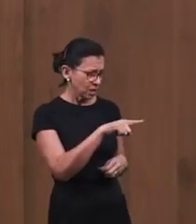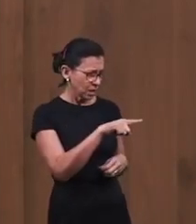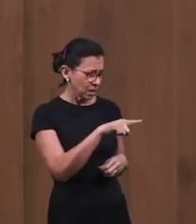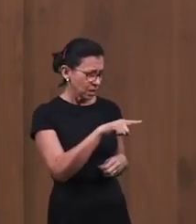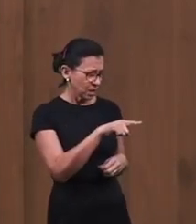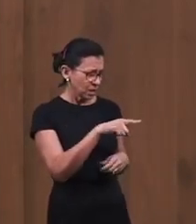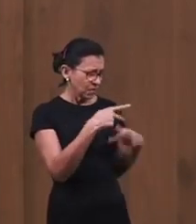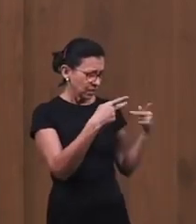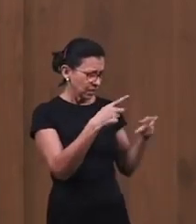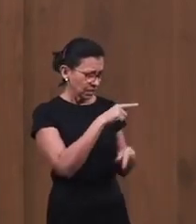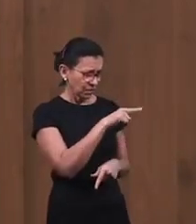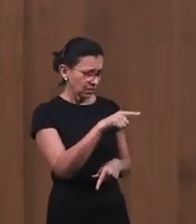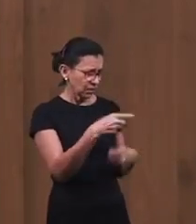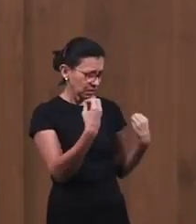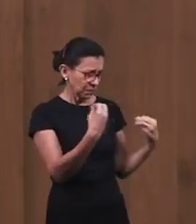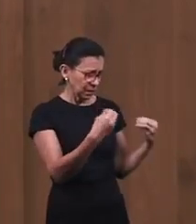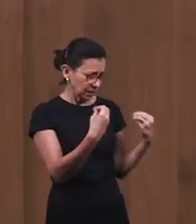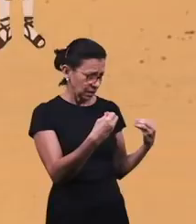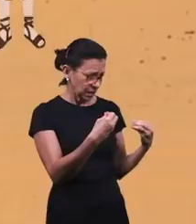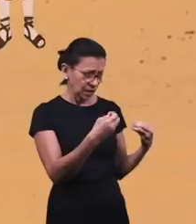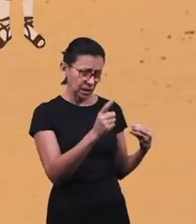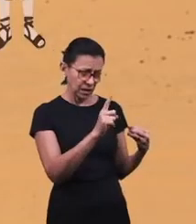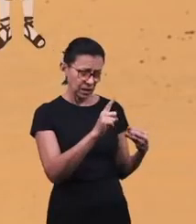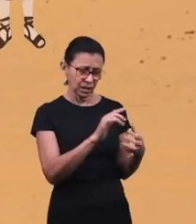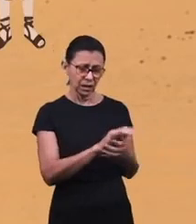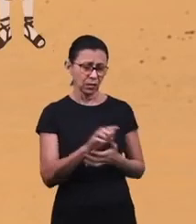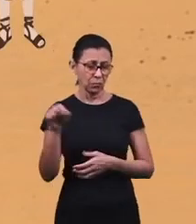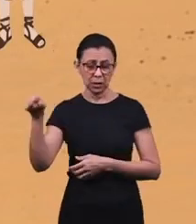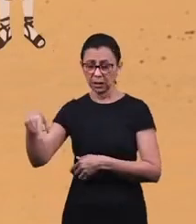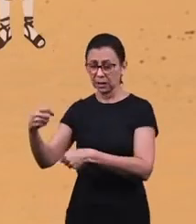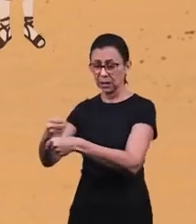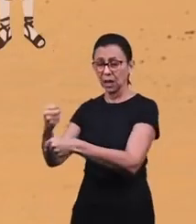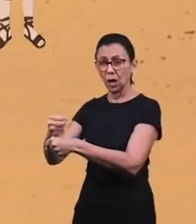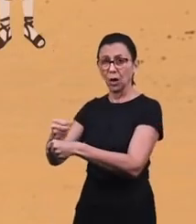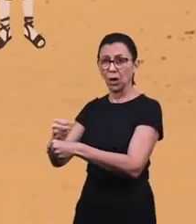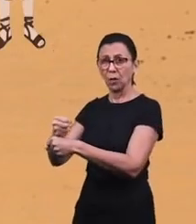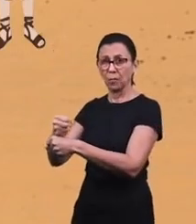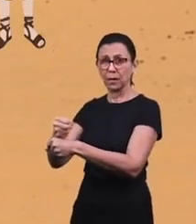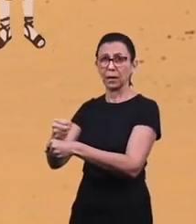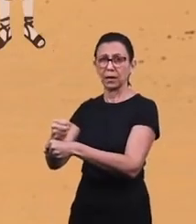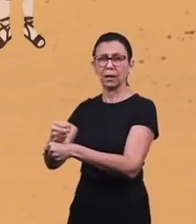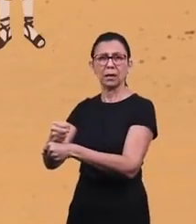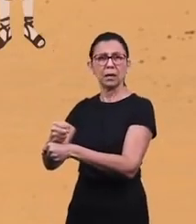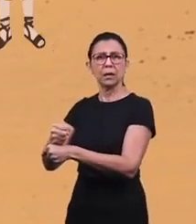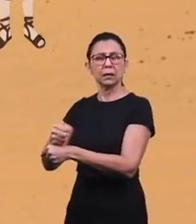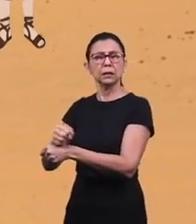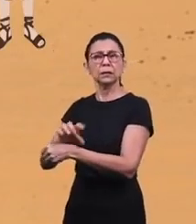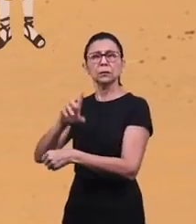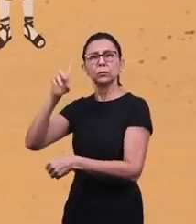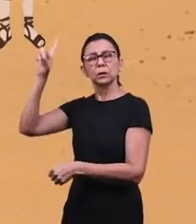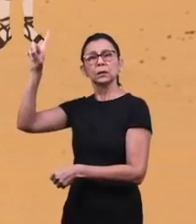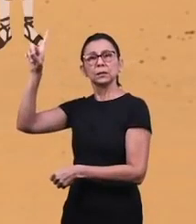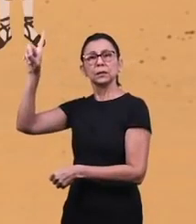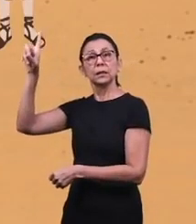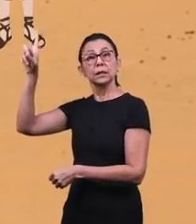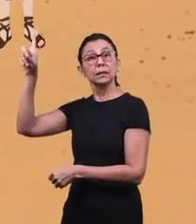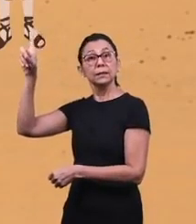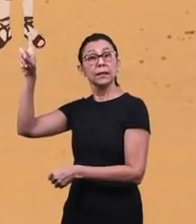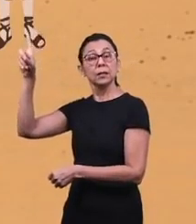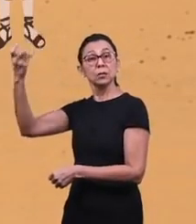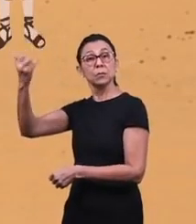outside of Jerusalem? The Lord poured in my heart what I needed to do in Jerusalem. The Lord put in my heart that I need to